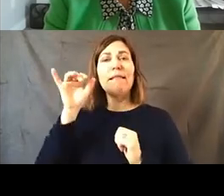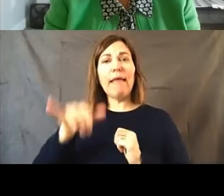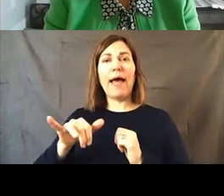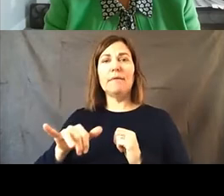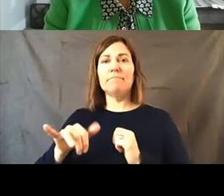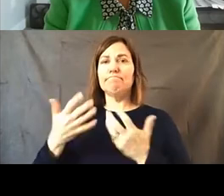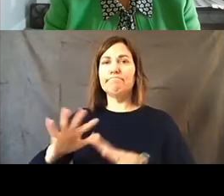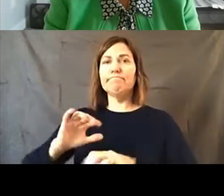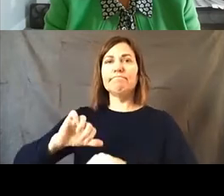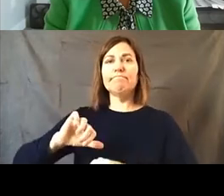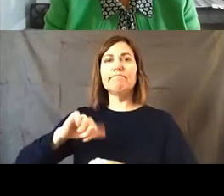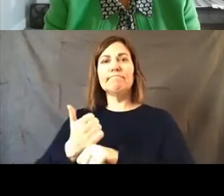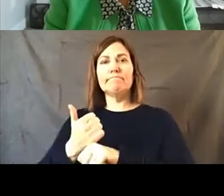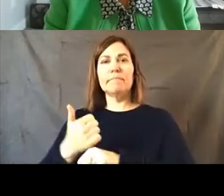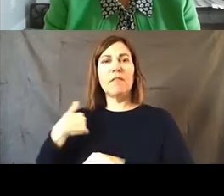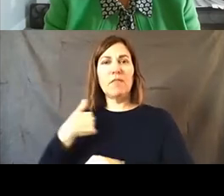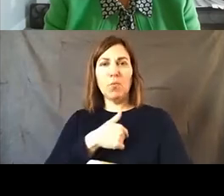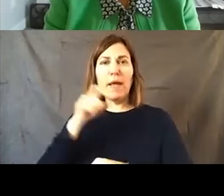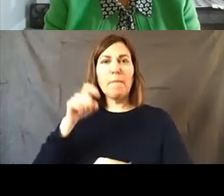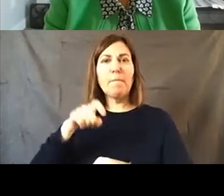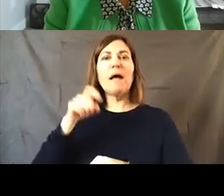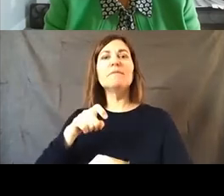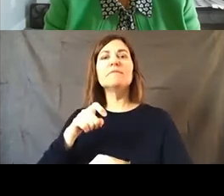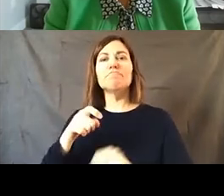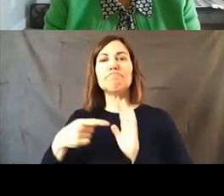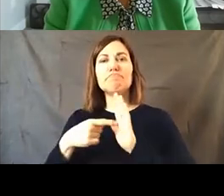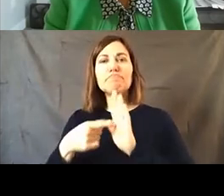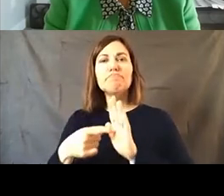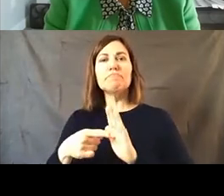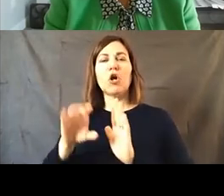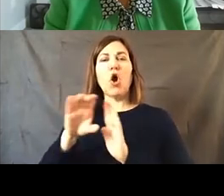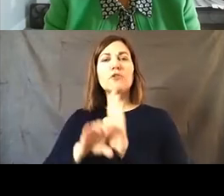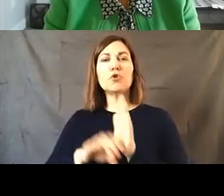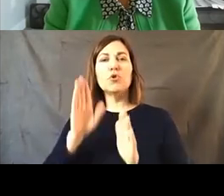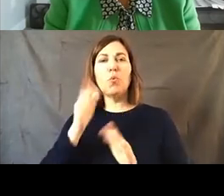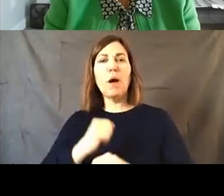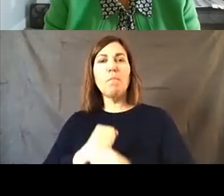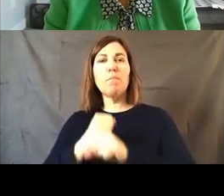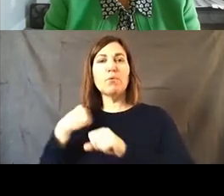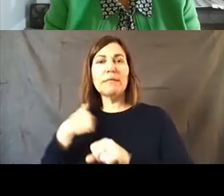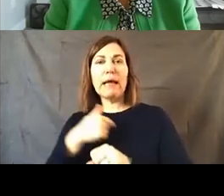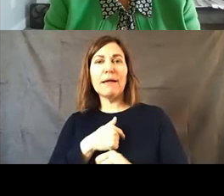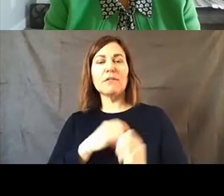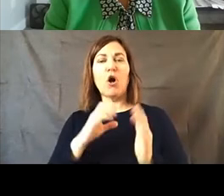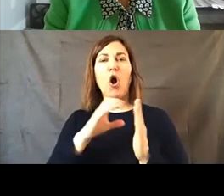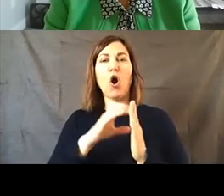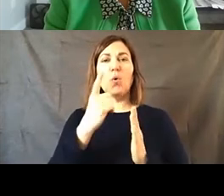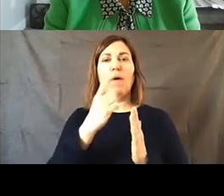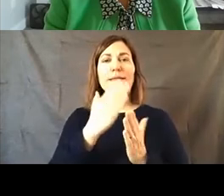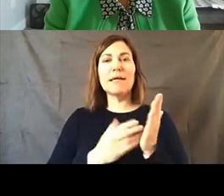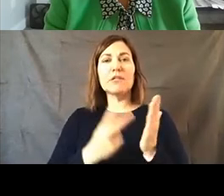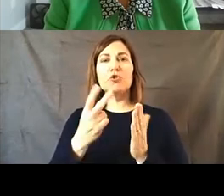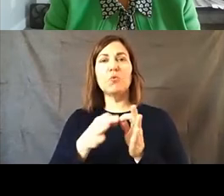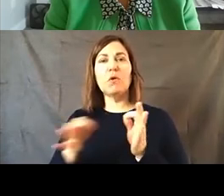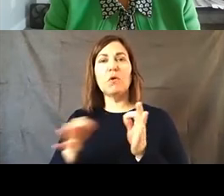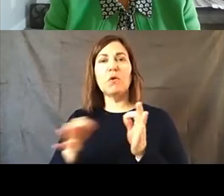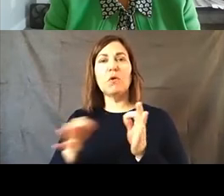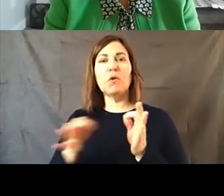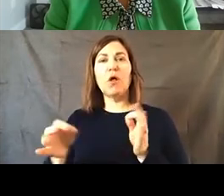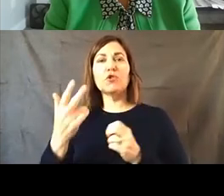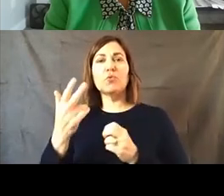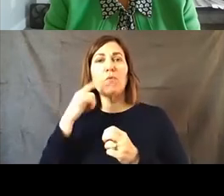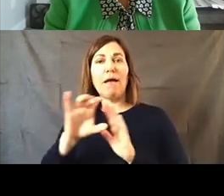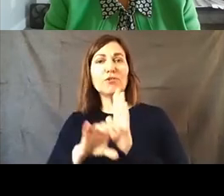we stand on. The Constitution protects us, Article 1, Section 2, Clause 3 of the Constitution, and